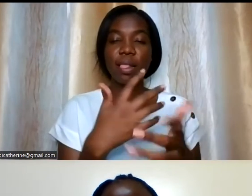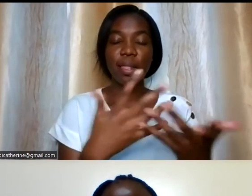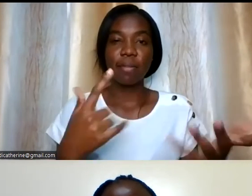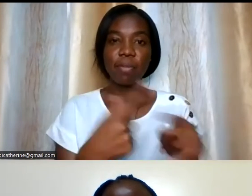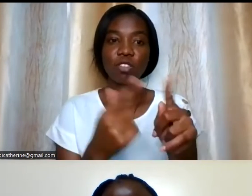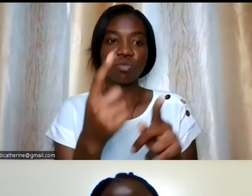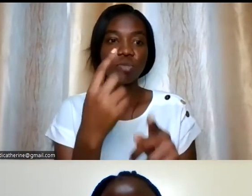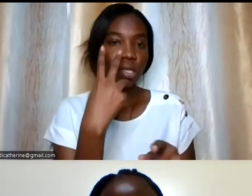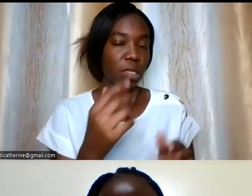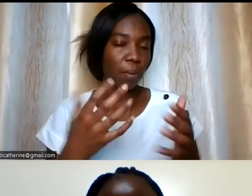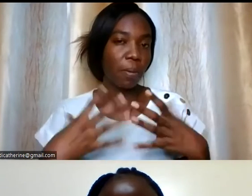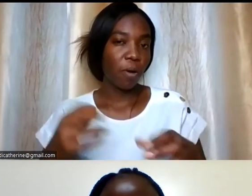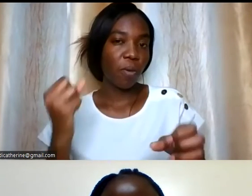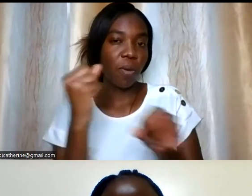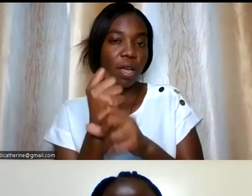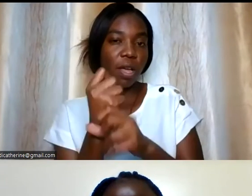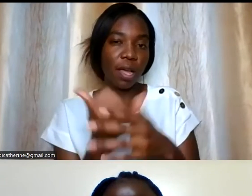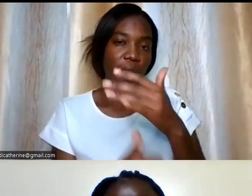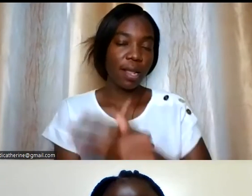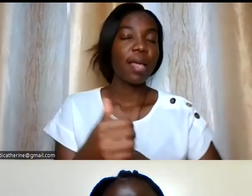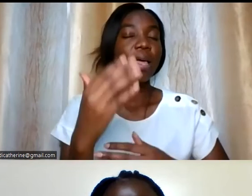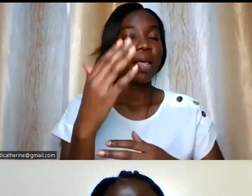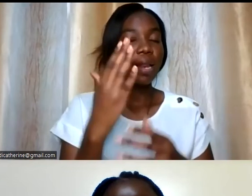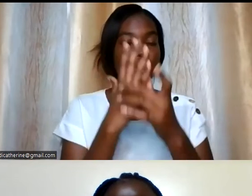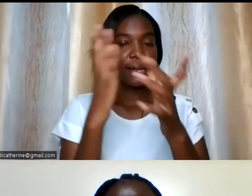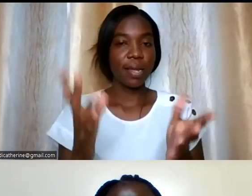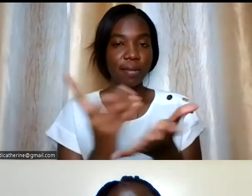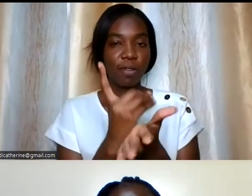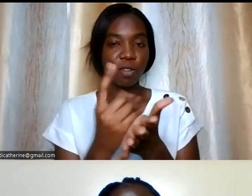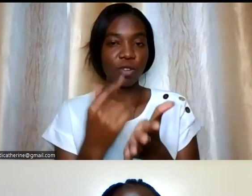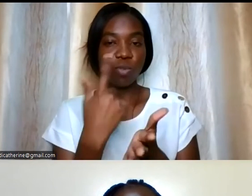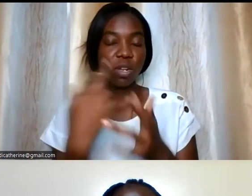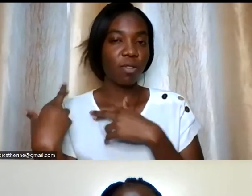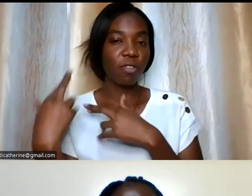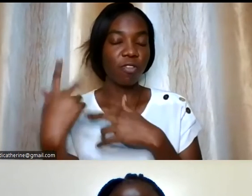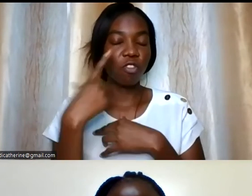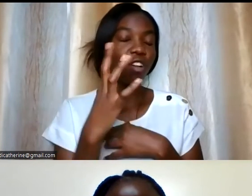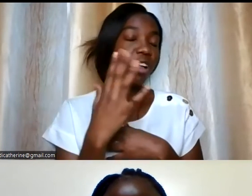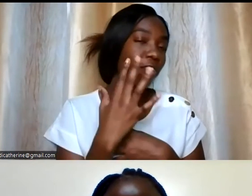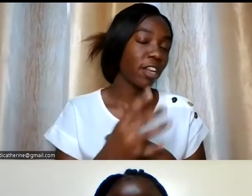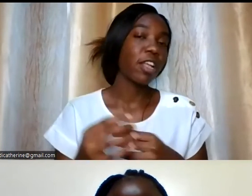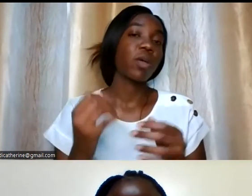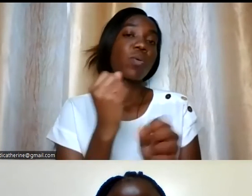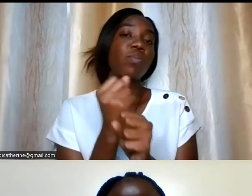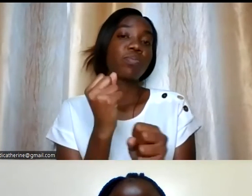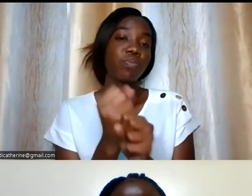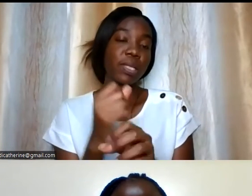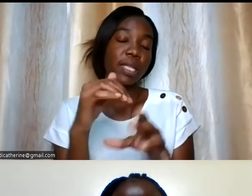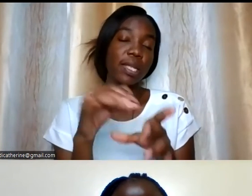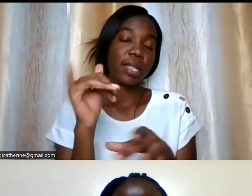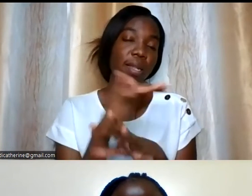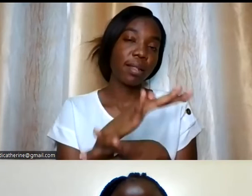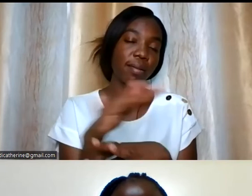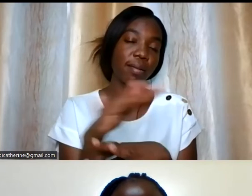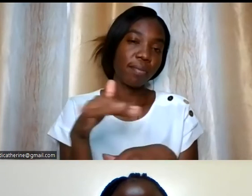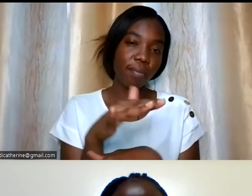work under a head of department who is in charge of the day-to-day operations within that section. So that if something